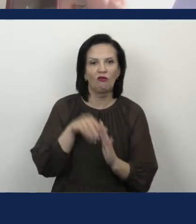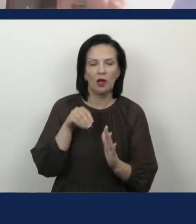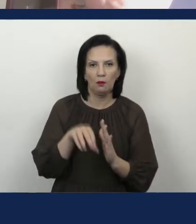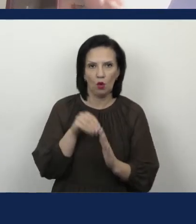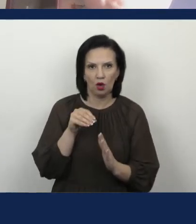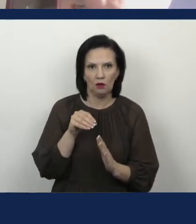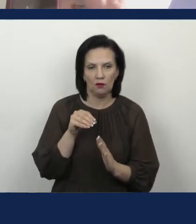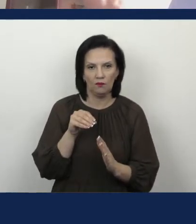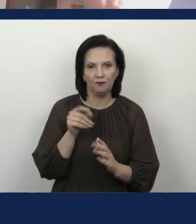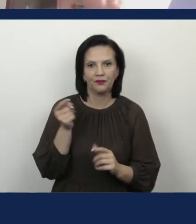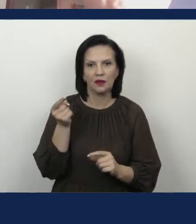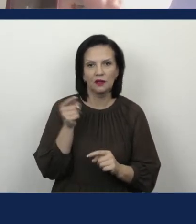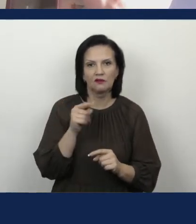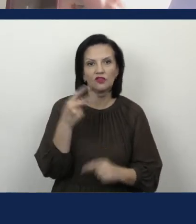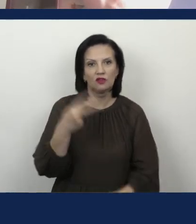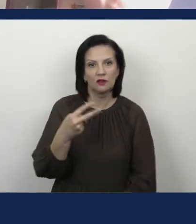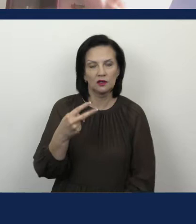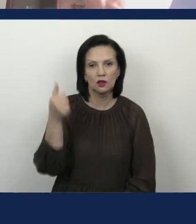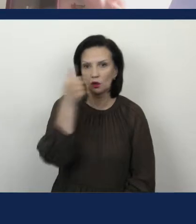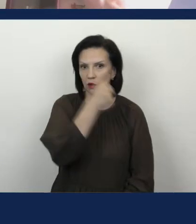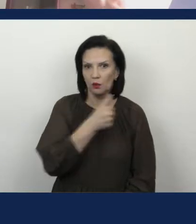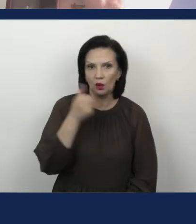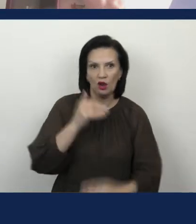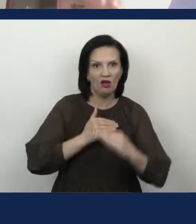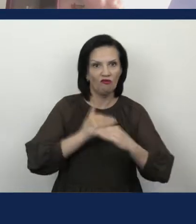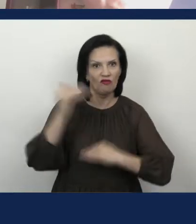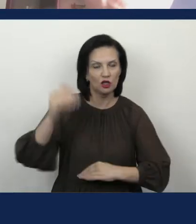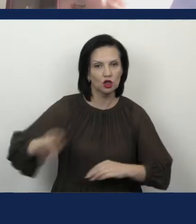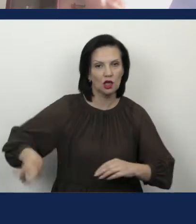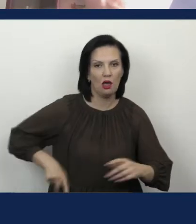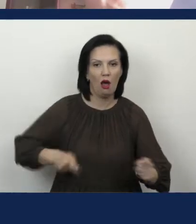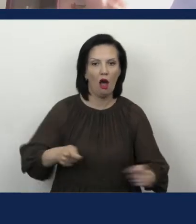Supreme Administrative Court of Lithuania had received